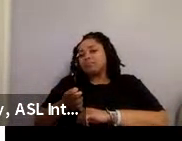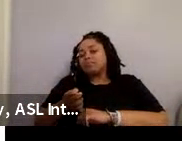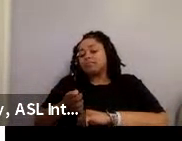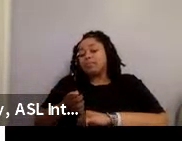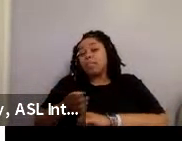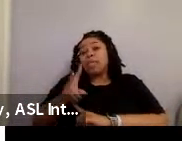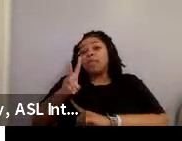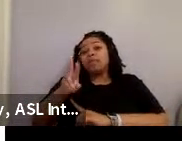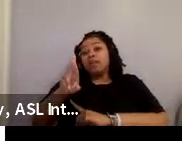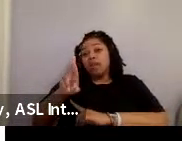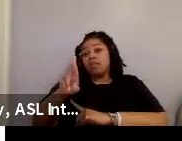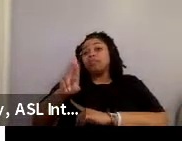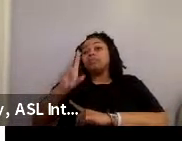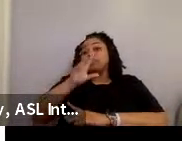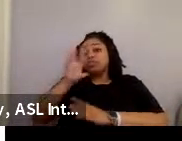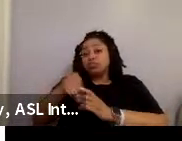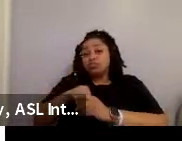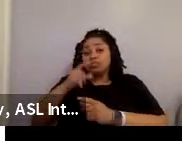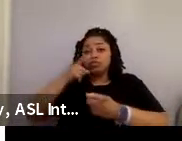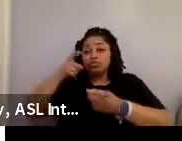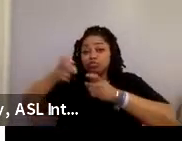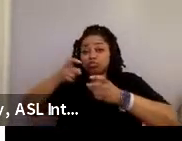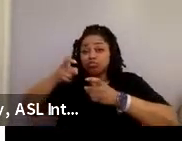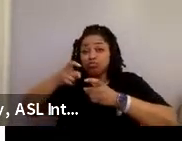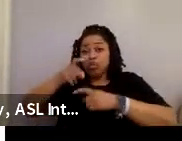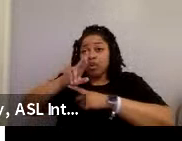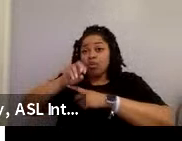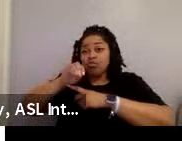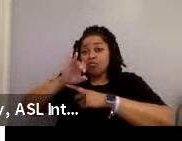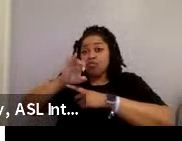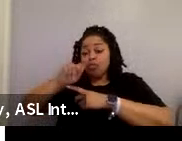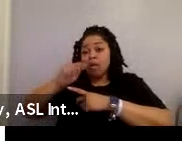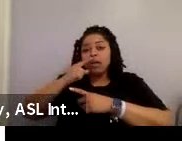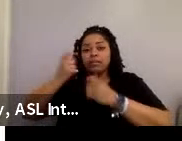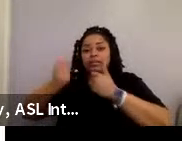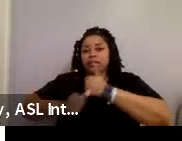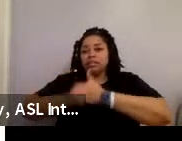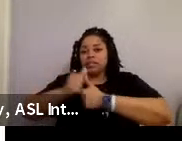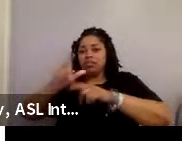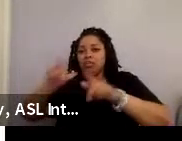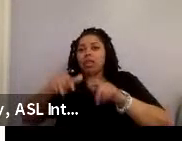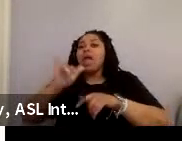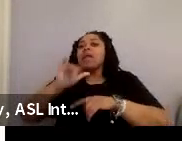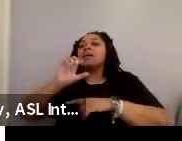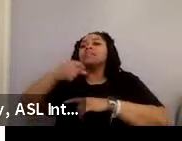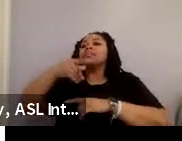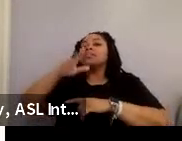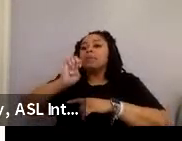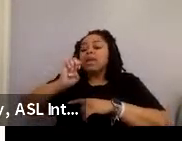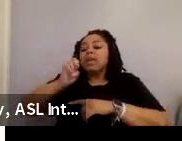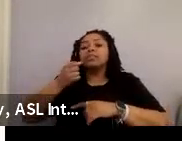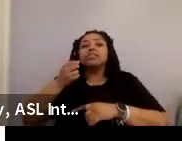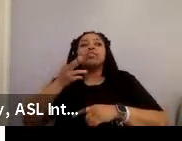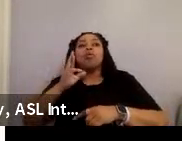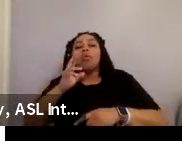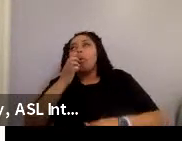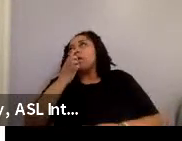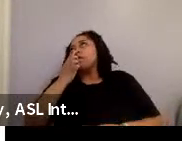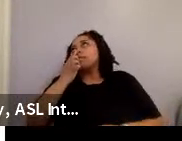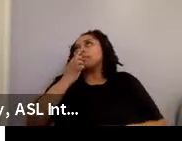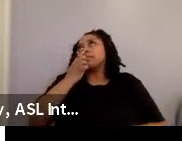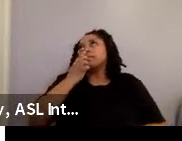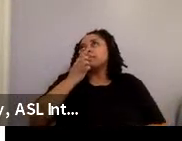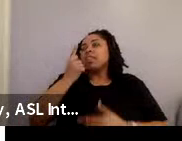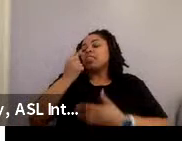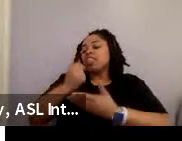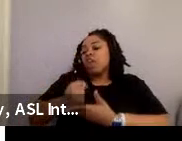VR applications include controlling robots in dangerous locations like space, or for